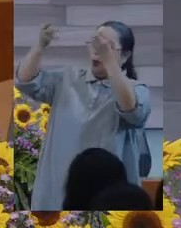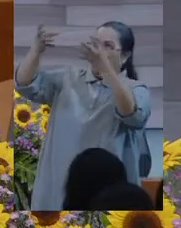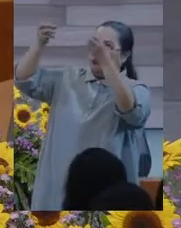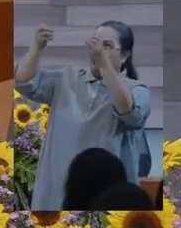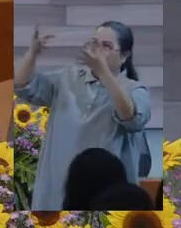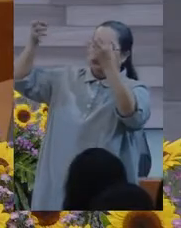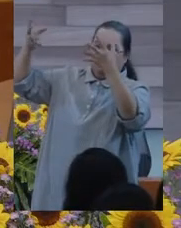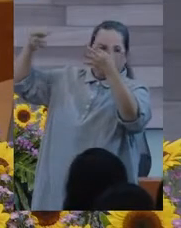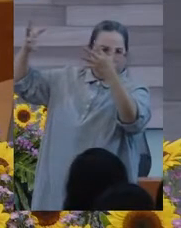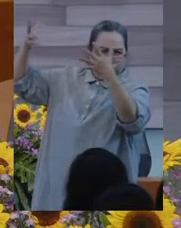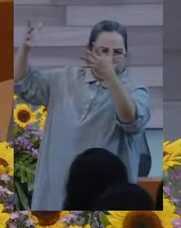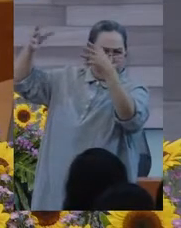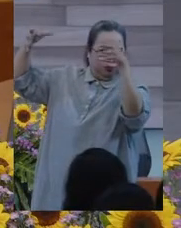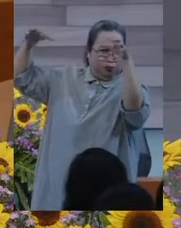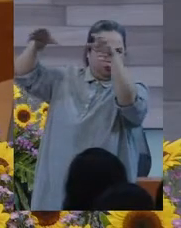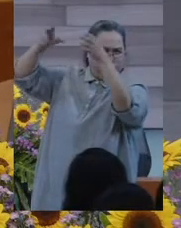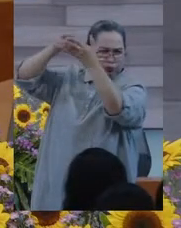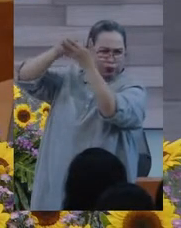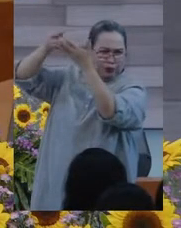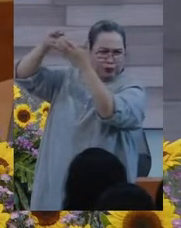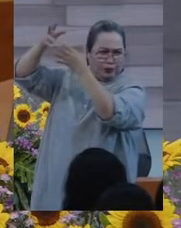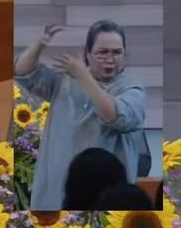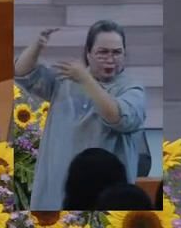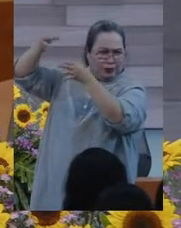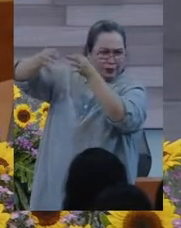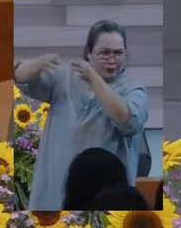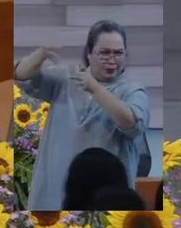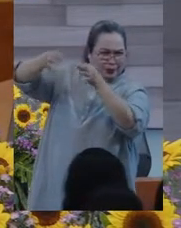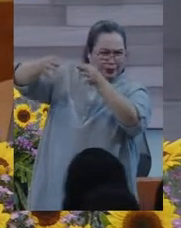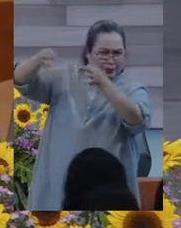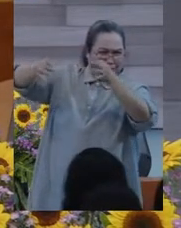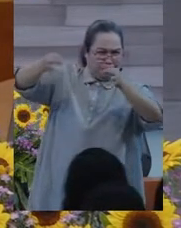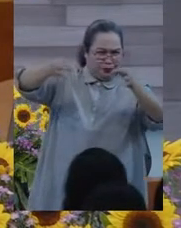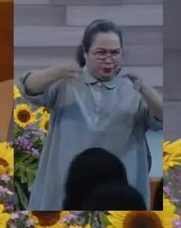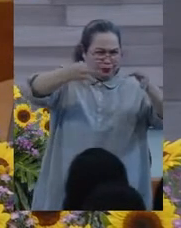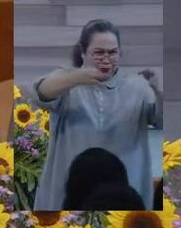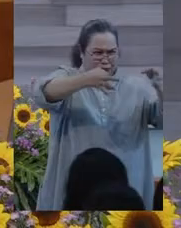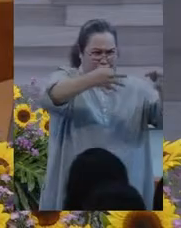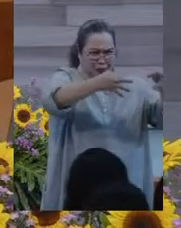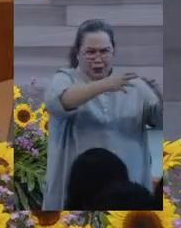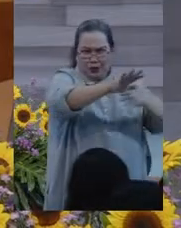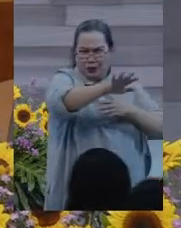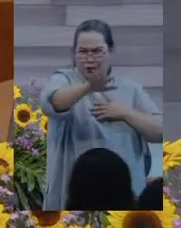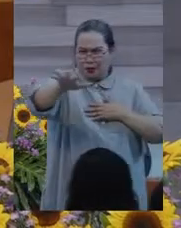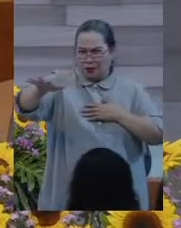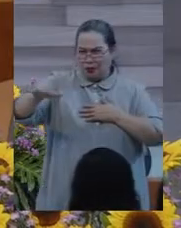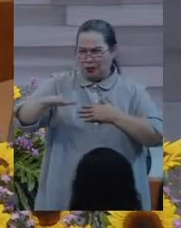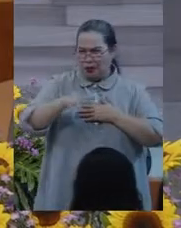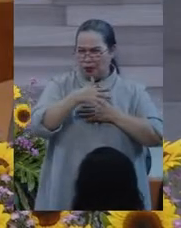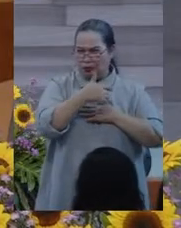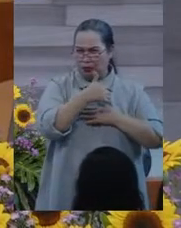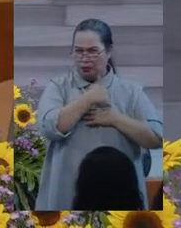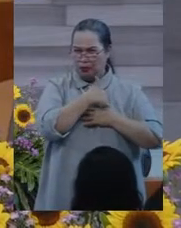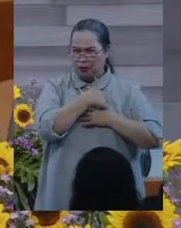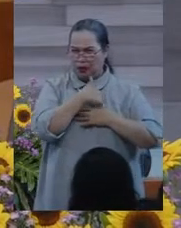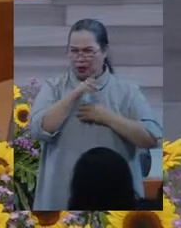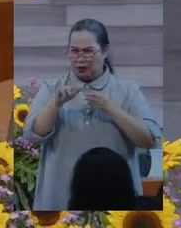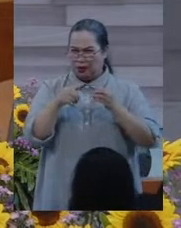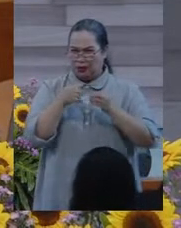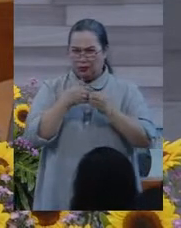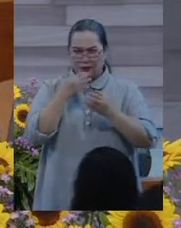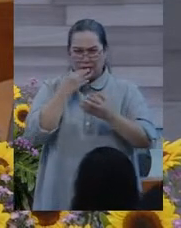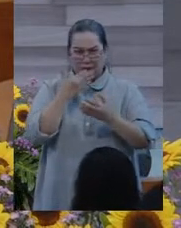of his holy ones, to execute judgment on all and to convict all the ungodly